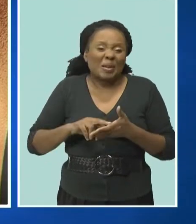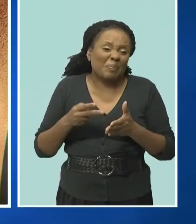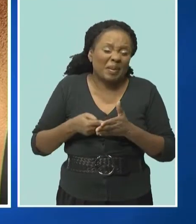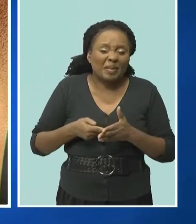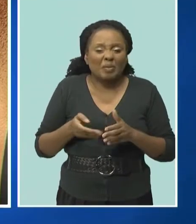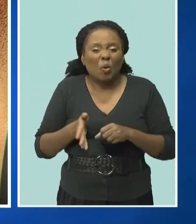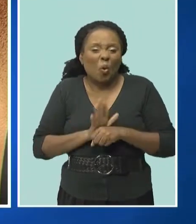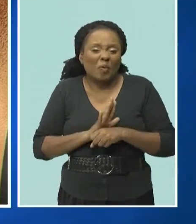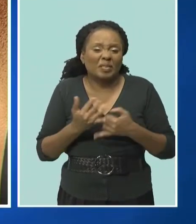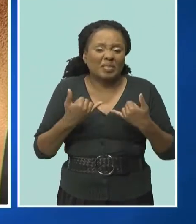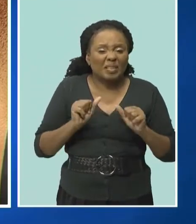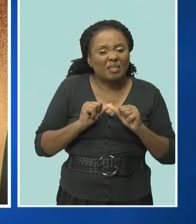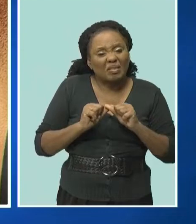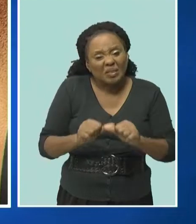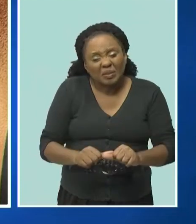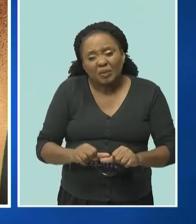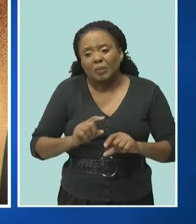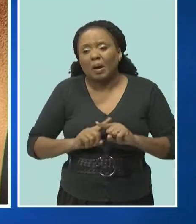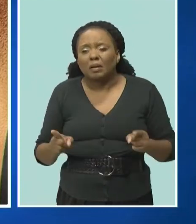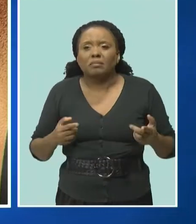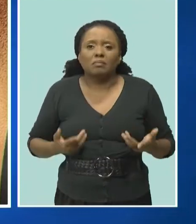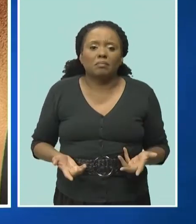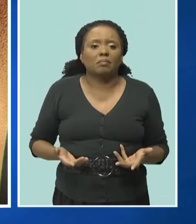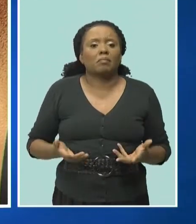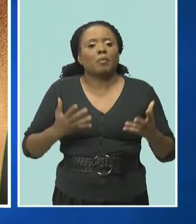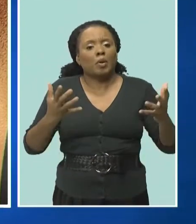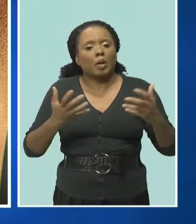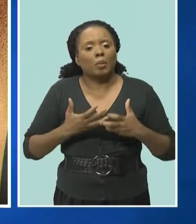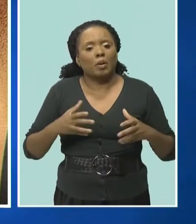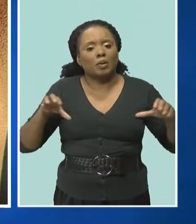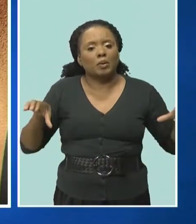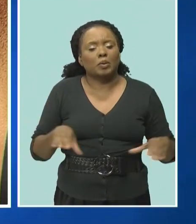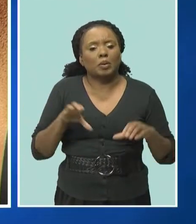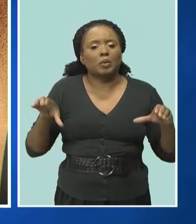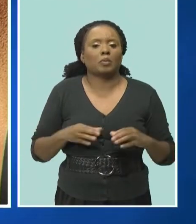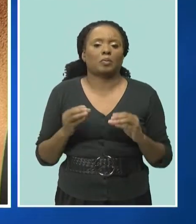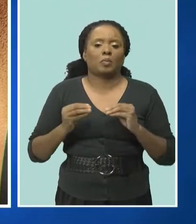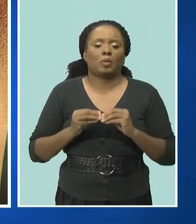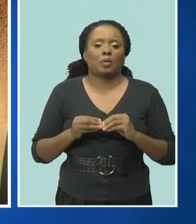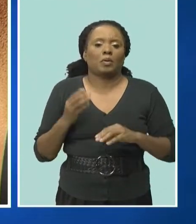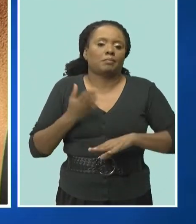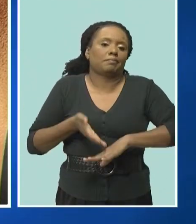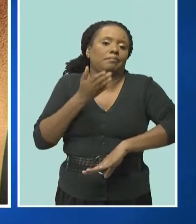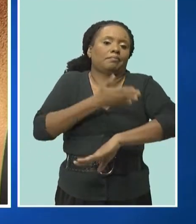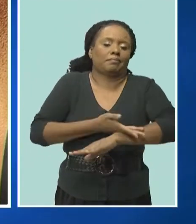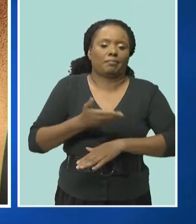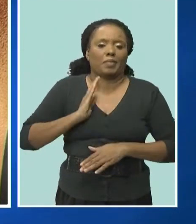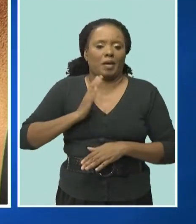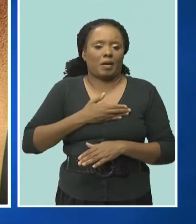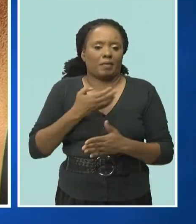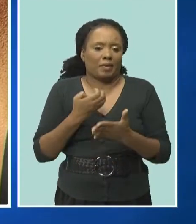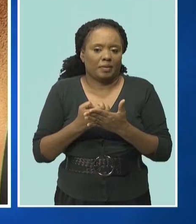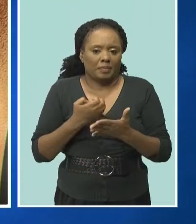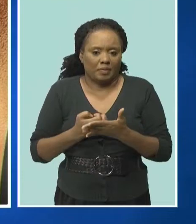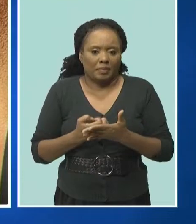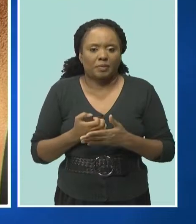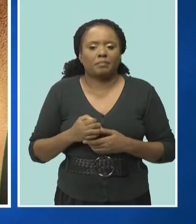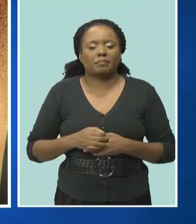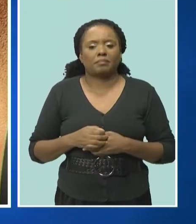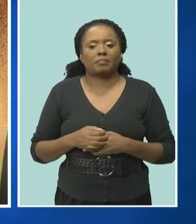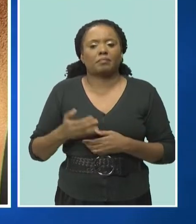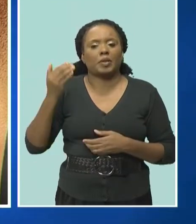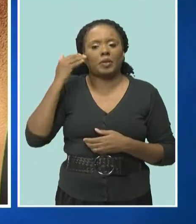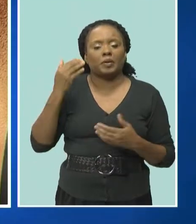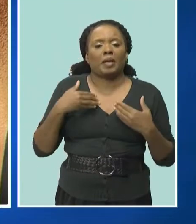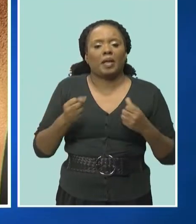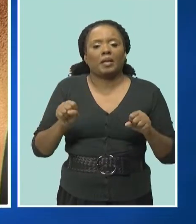there is much to be done to restore our economies, to rebuild our societies, in addition to the transformation of health systems